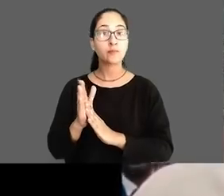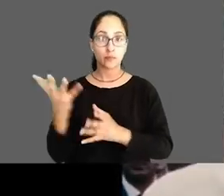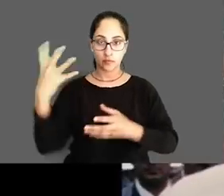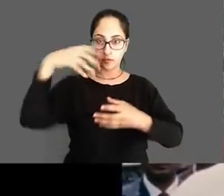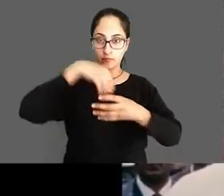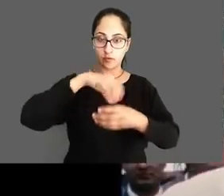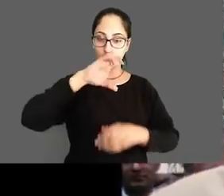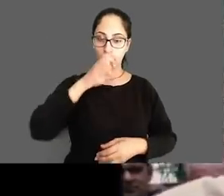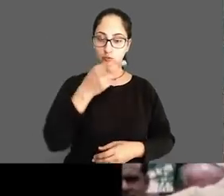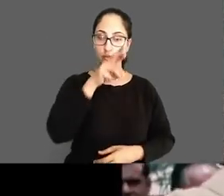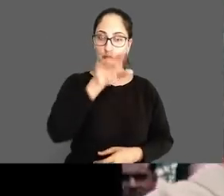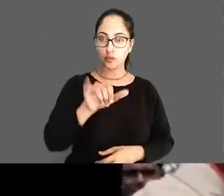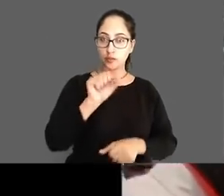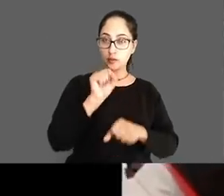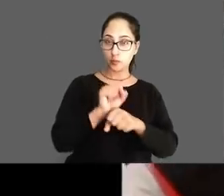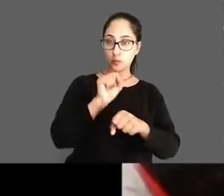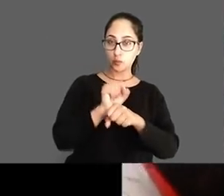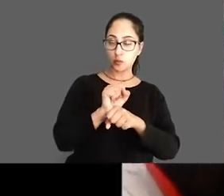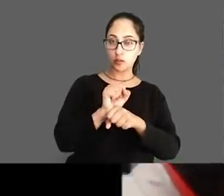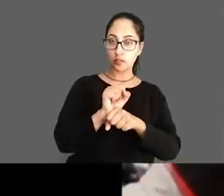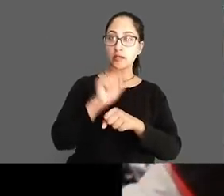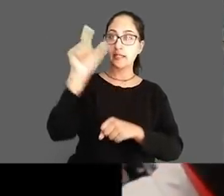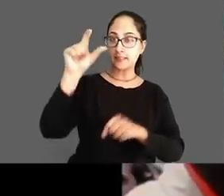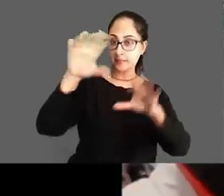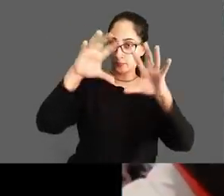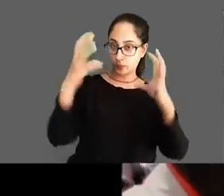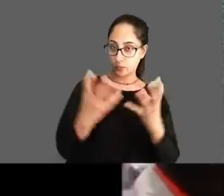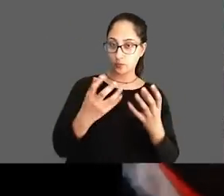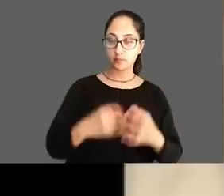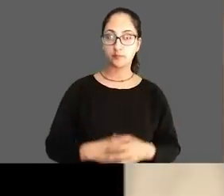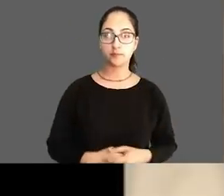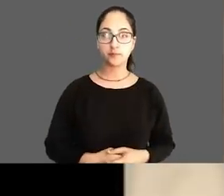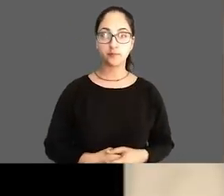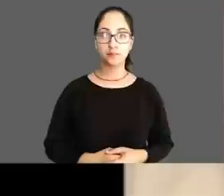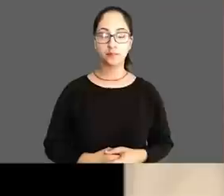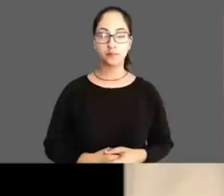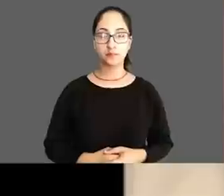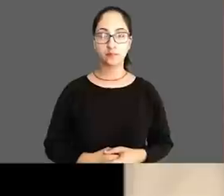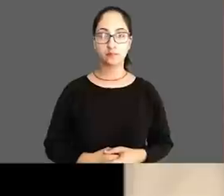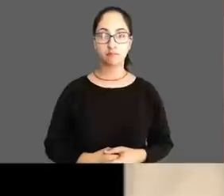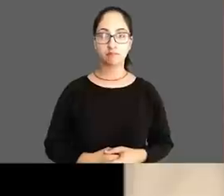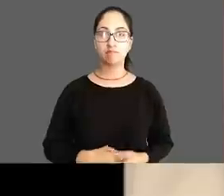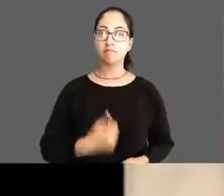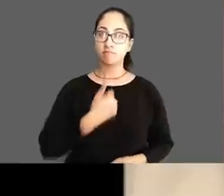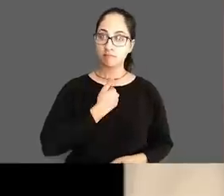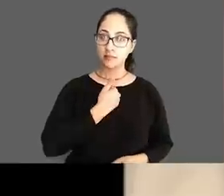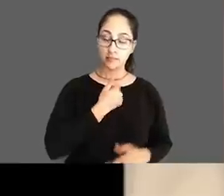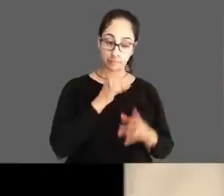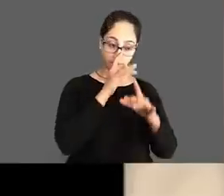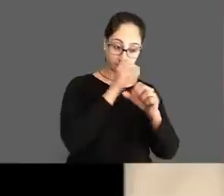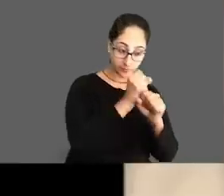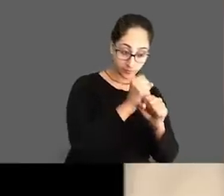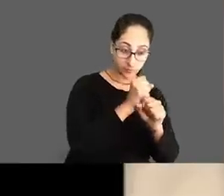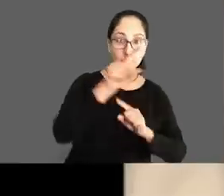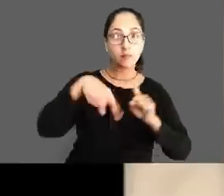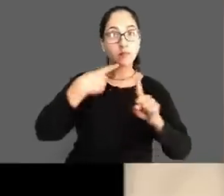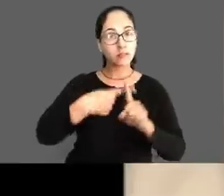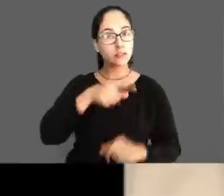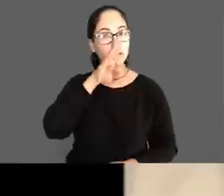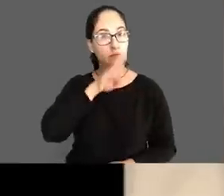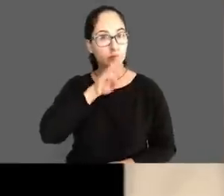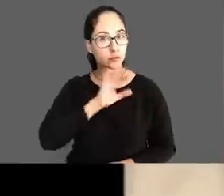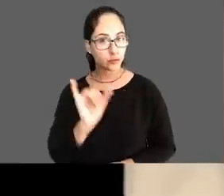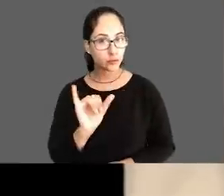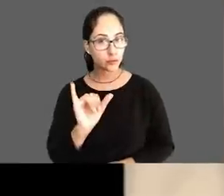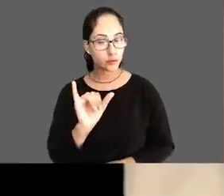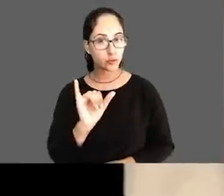important charitable work in the Islamic world. I am fascinated and sometimes frustrated when